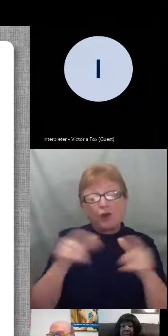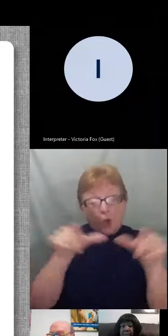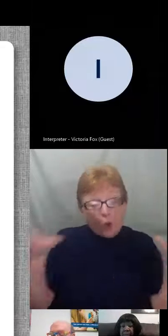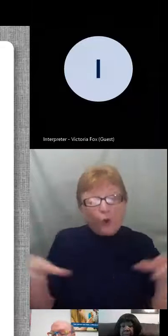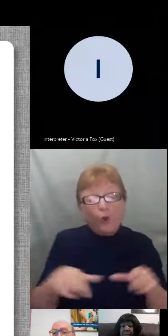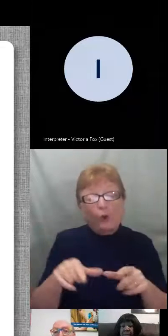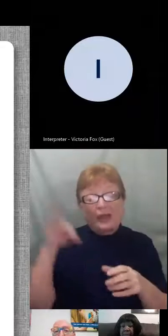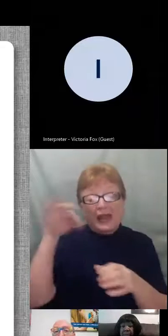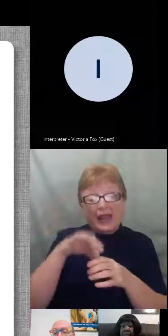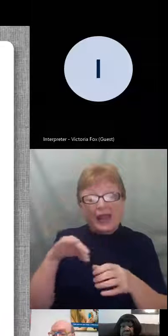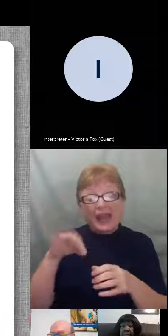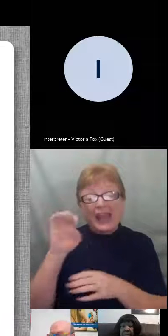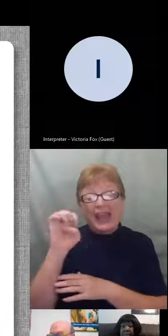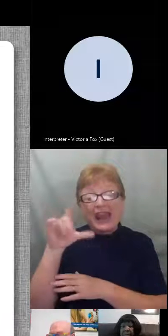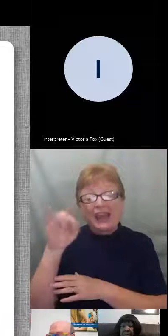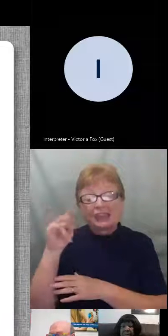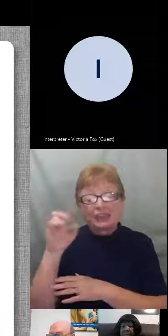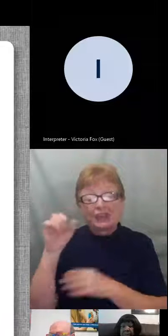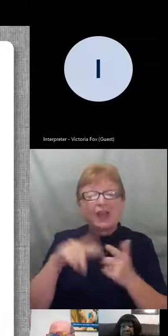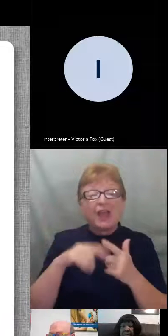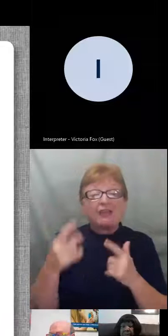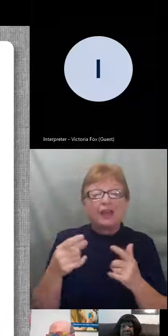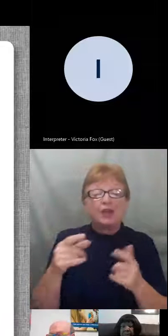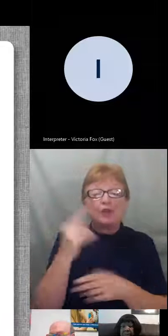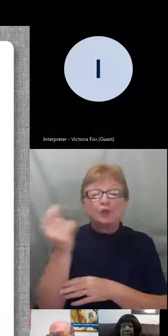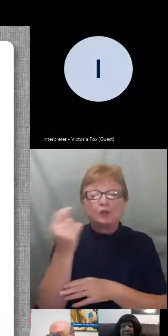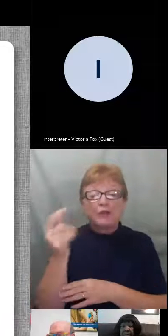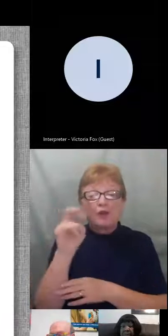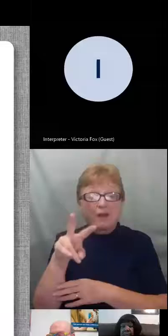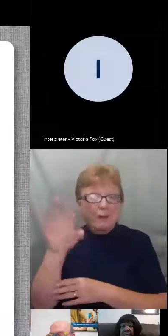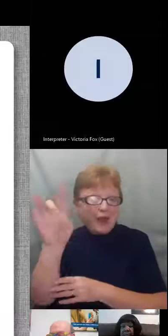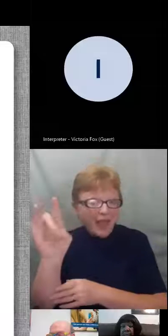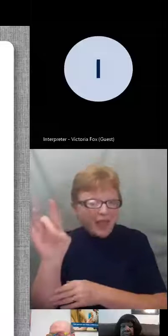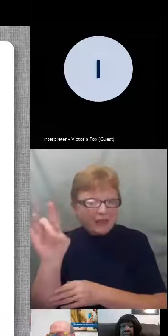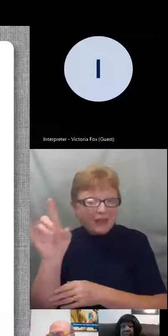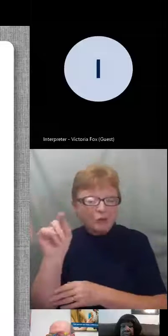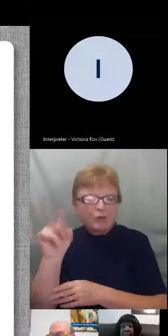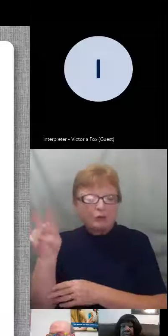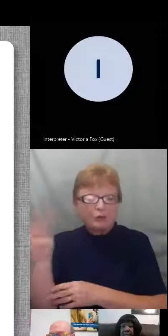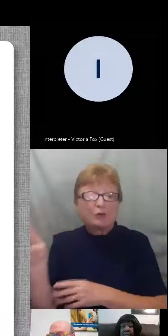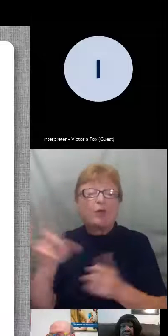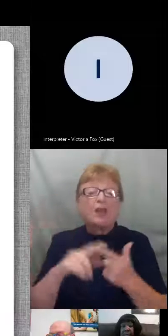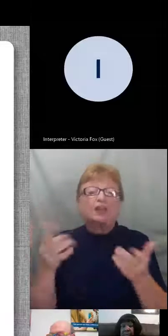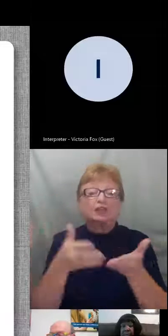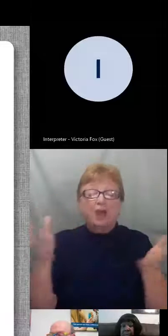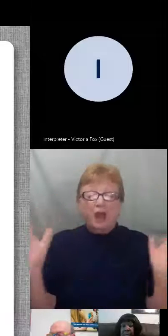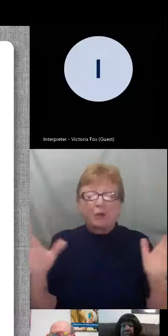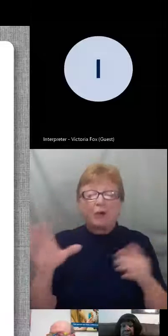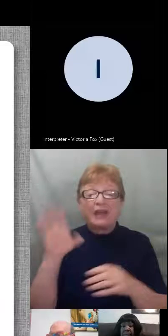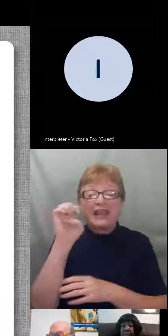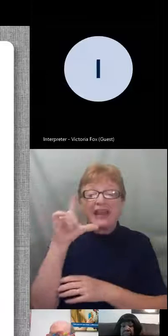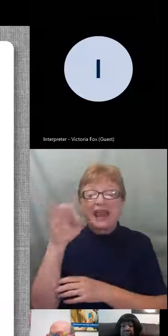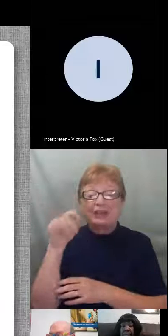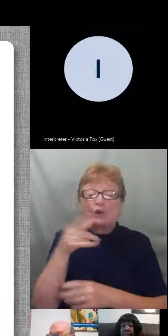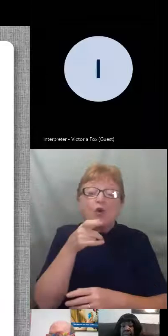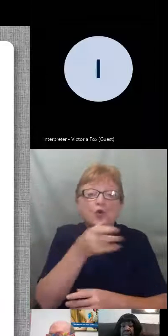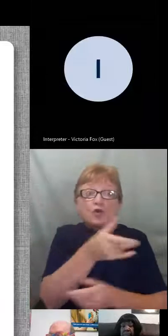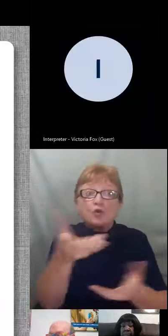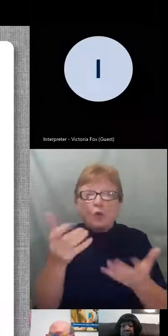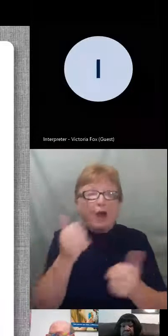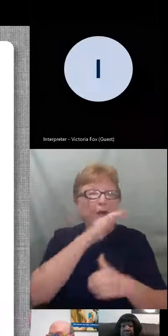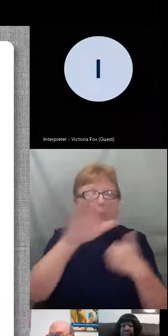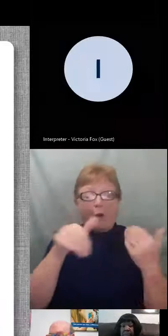general election on Tuesday, November 8th, is when citizens throughout the country vote for who they want in office at all